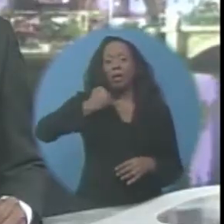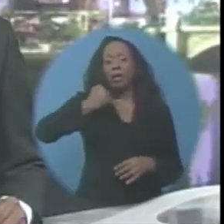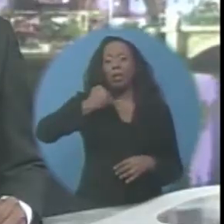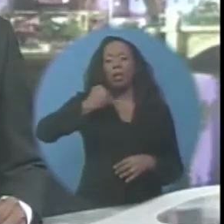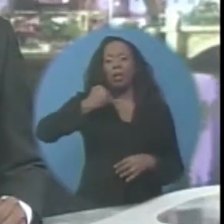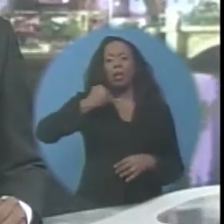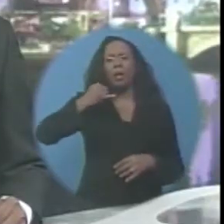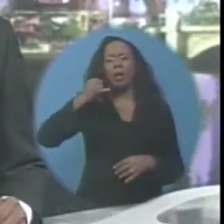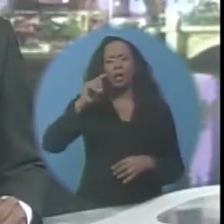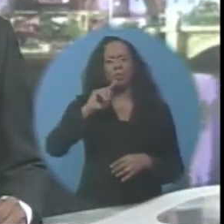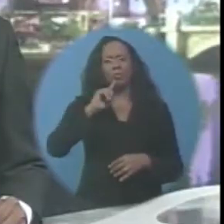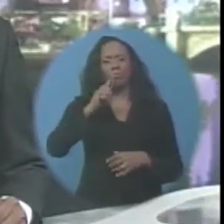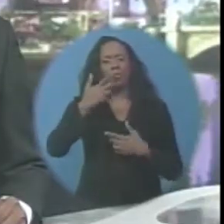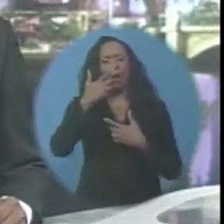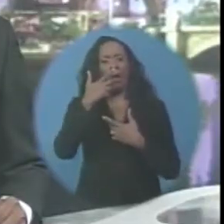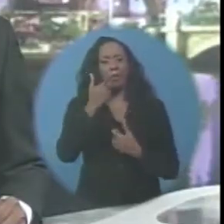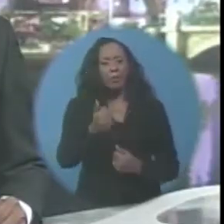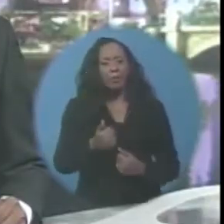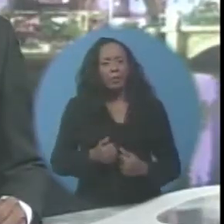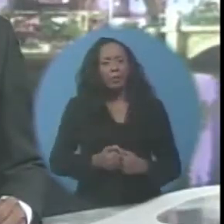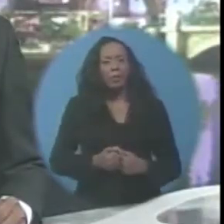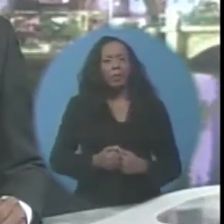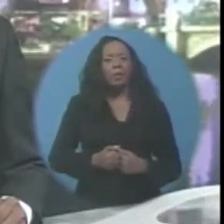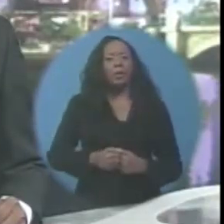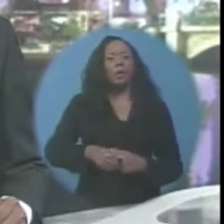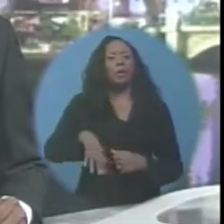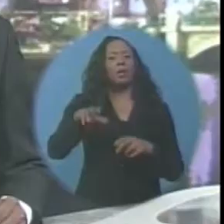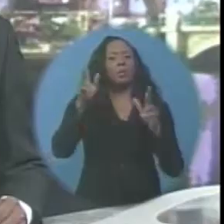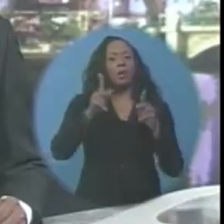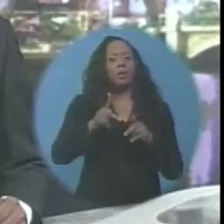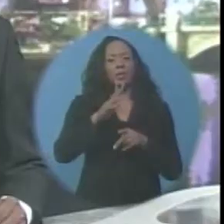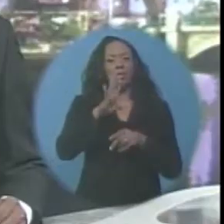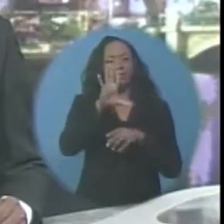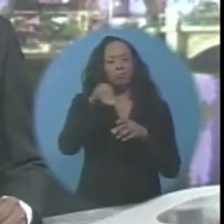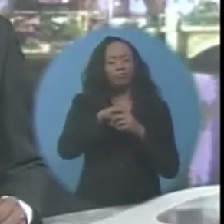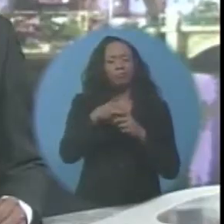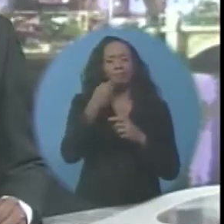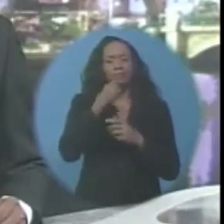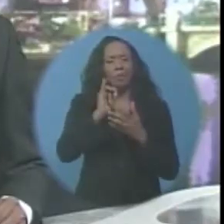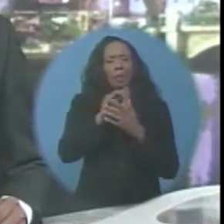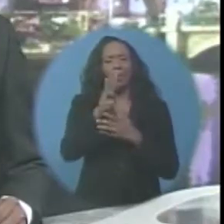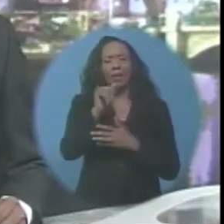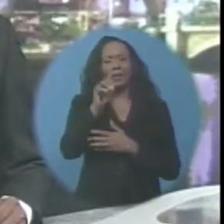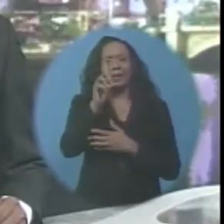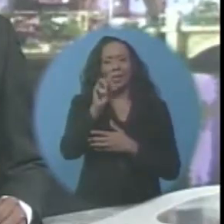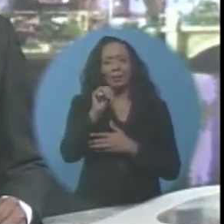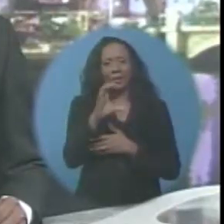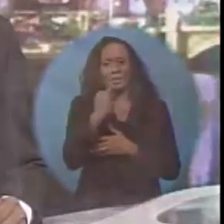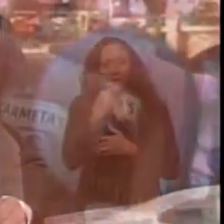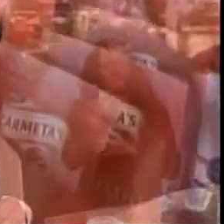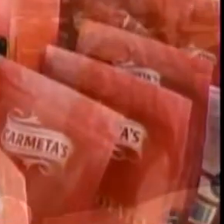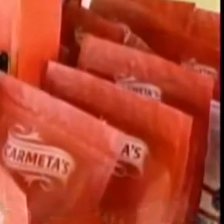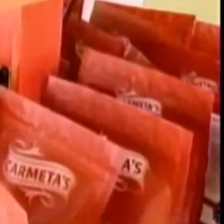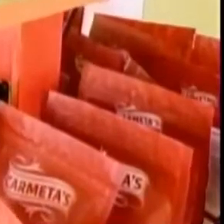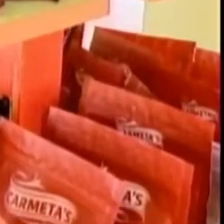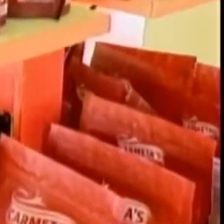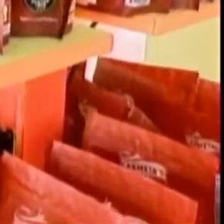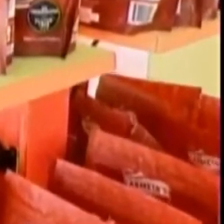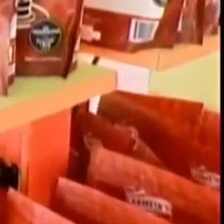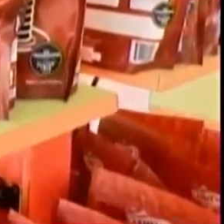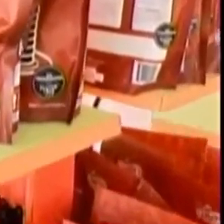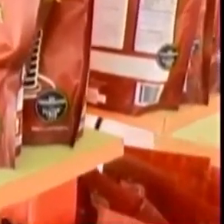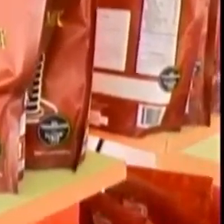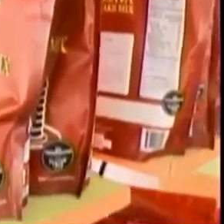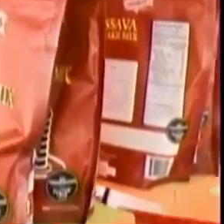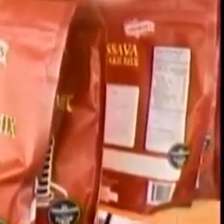at the Barbados Agricultural Development and Marketing Corporation, or BADMC, Paul Waith. Speaking during the recent launch of the corporation's crop